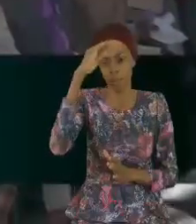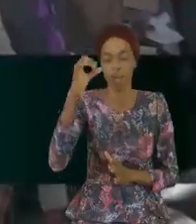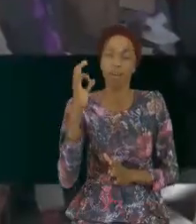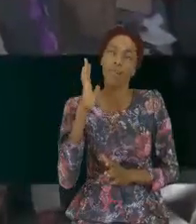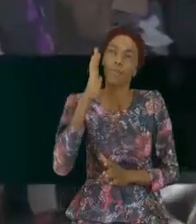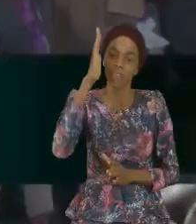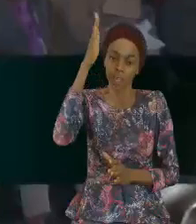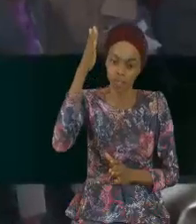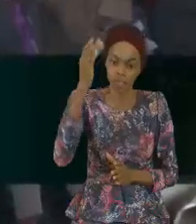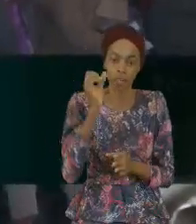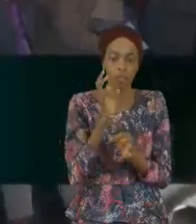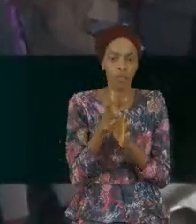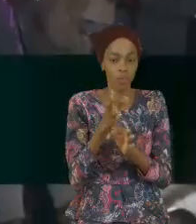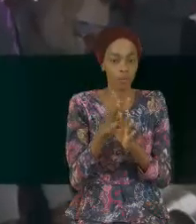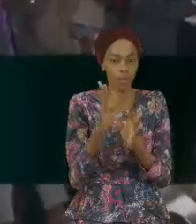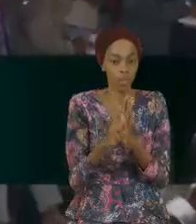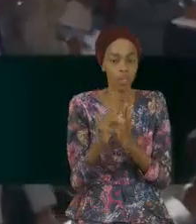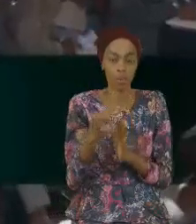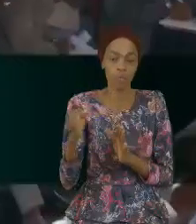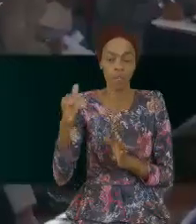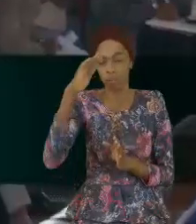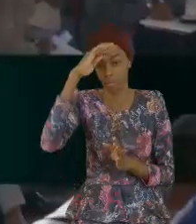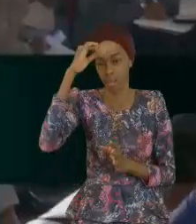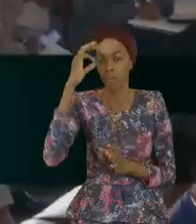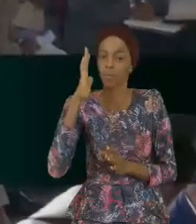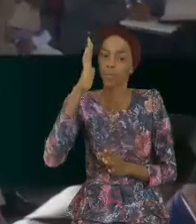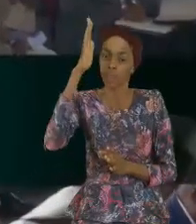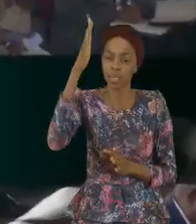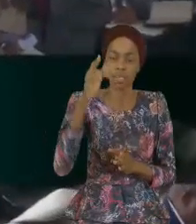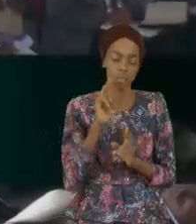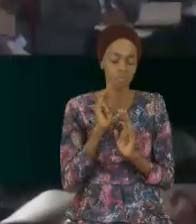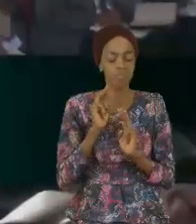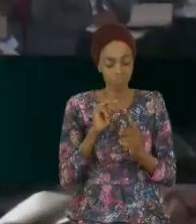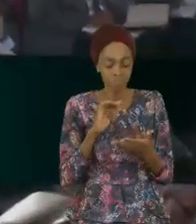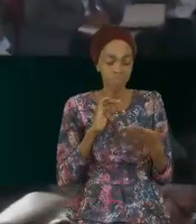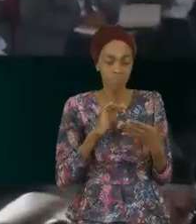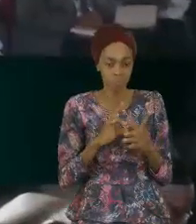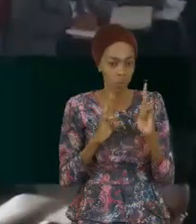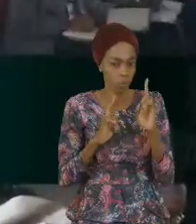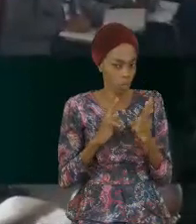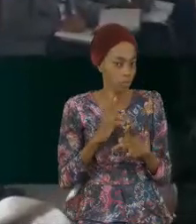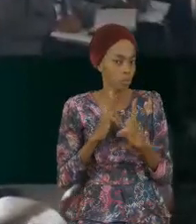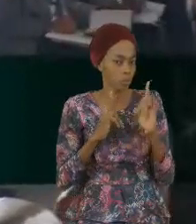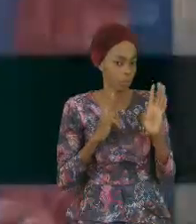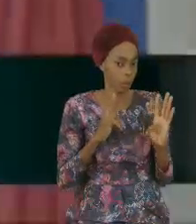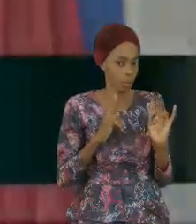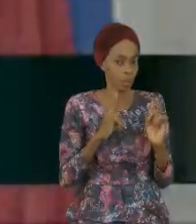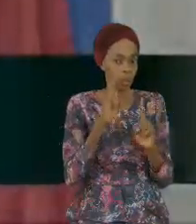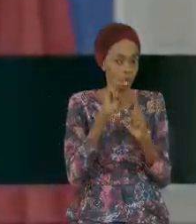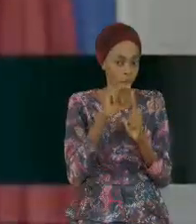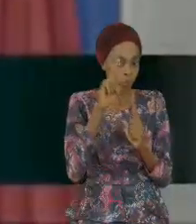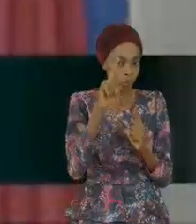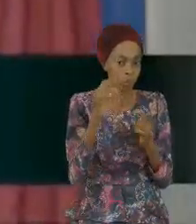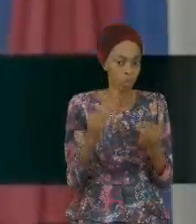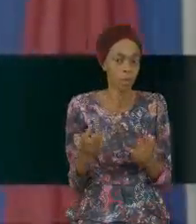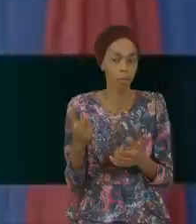the faithfulness of a man of destiny. Let's look at them one by one. Number one is the foundation